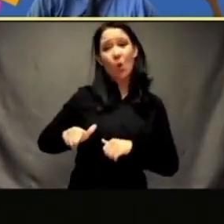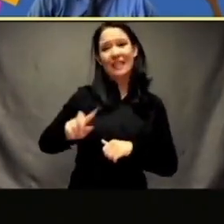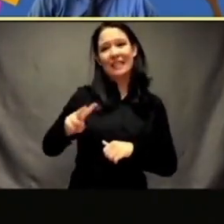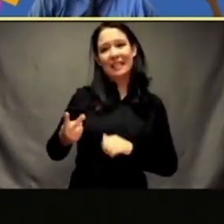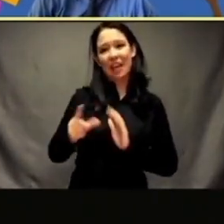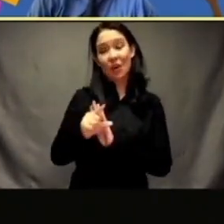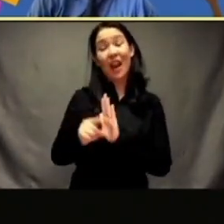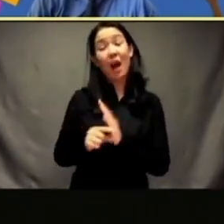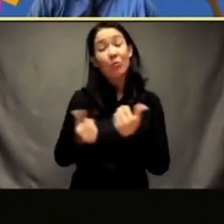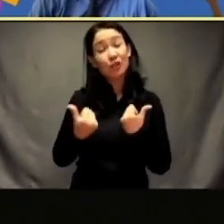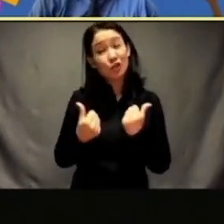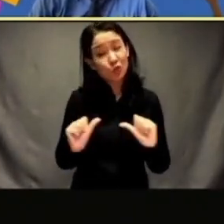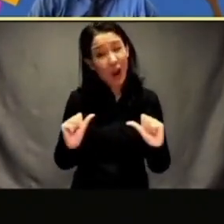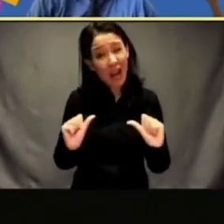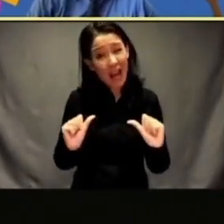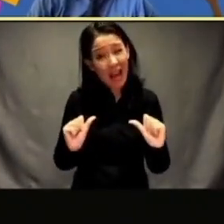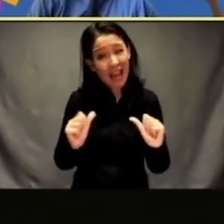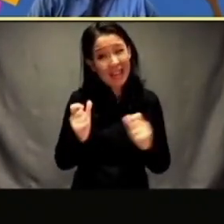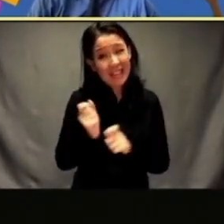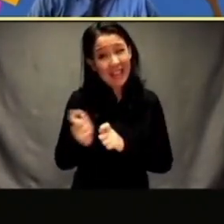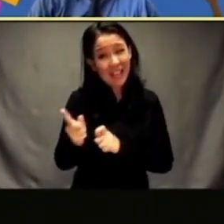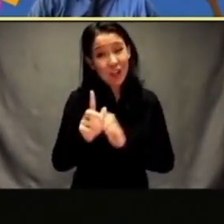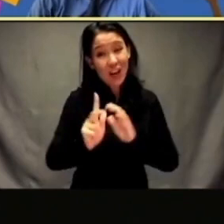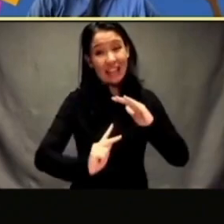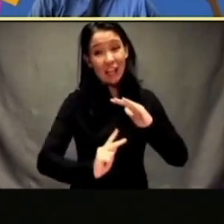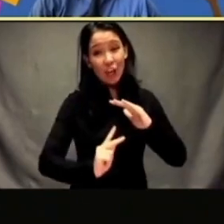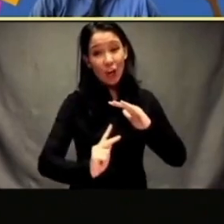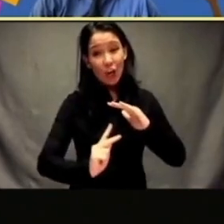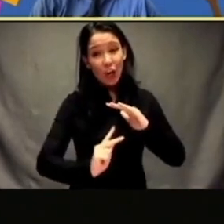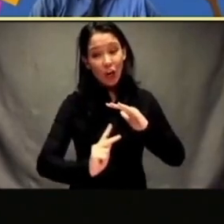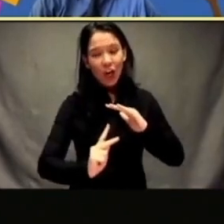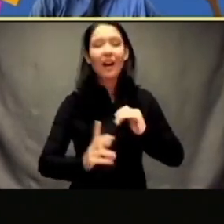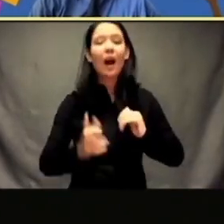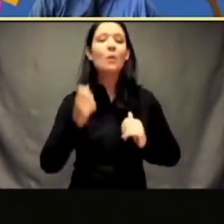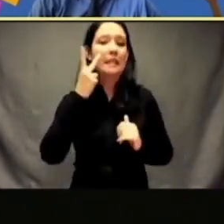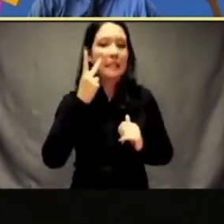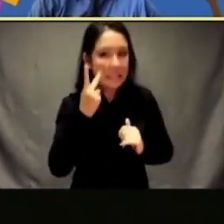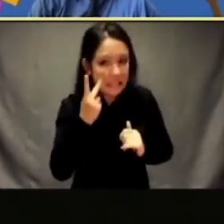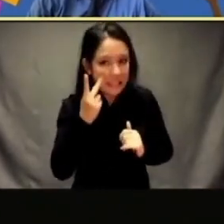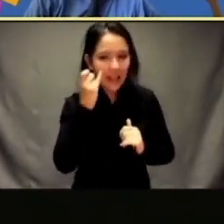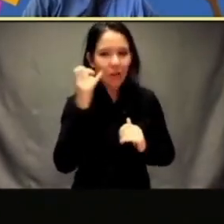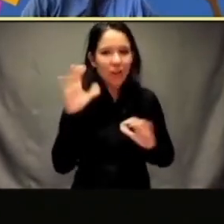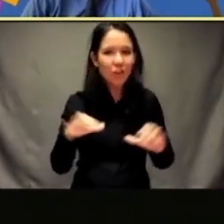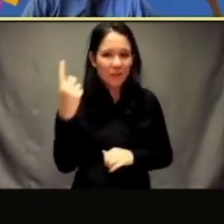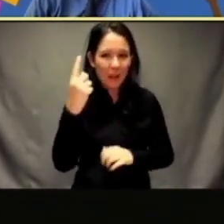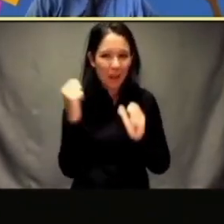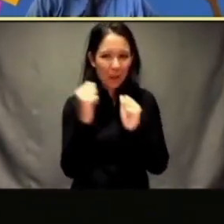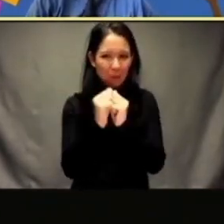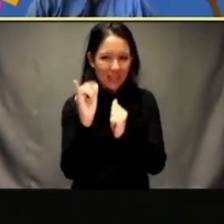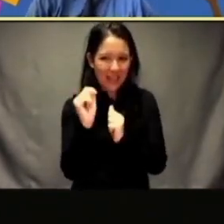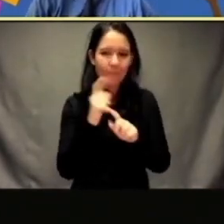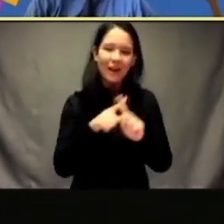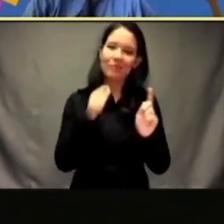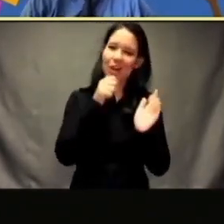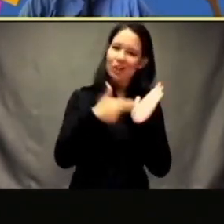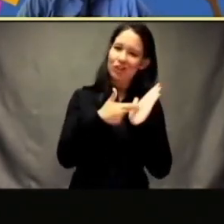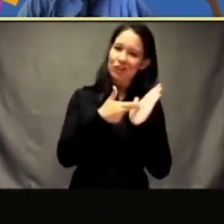challenge to try to push it all the way to kinder next year, just because I want to see if we can do something with it, but not sure